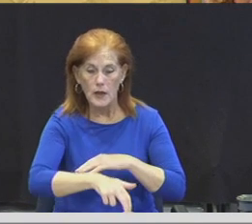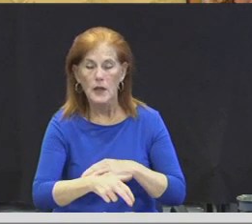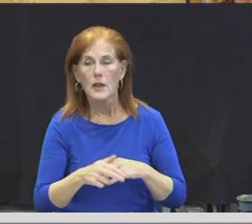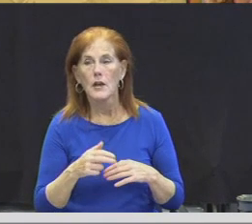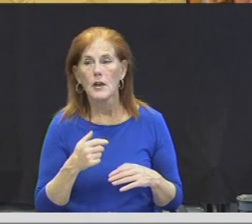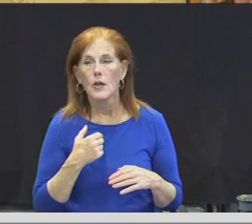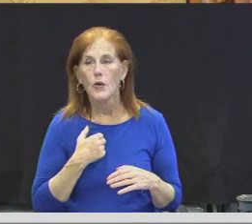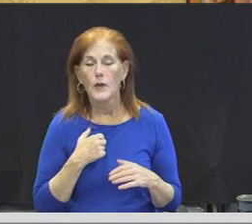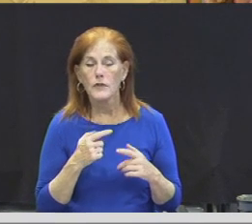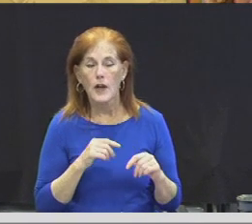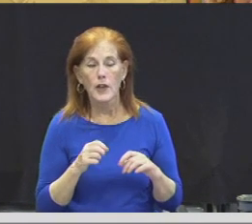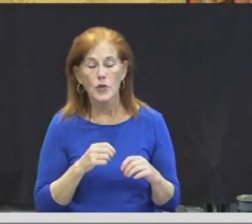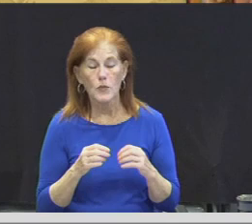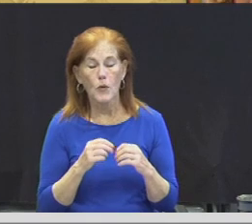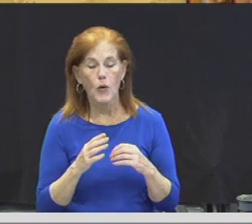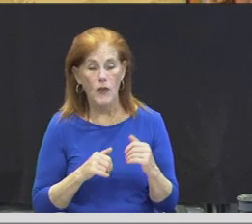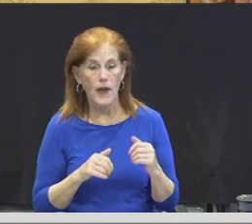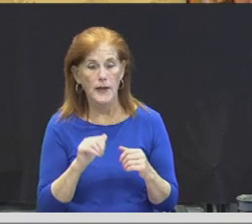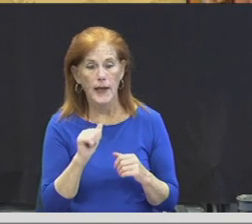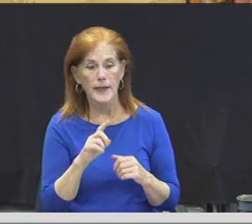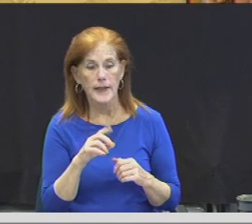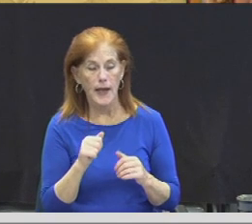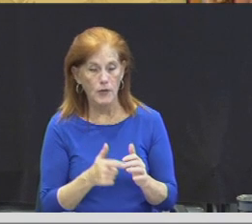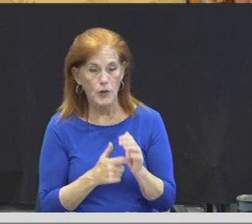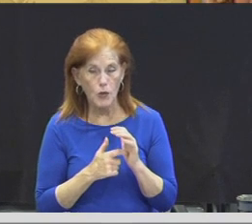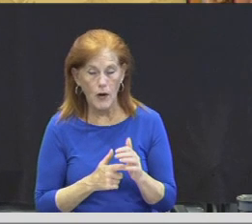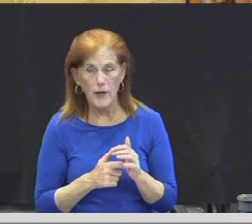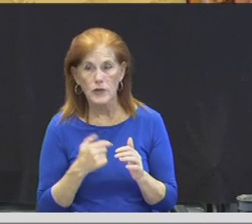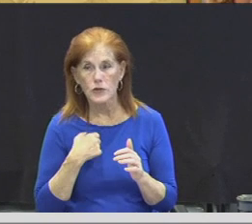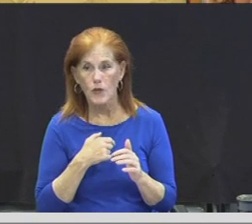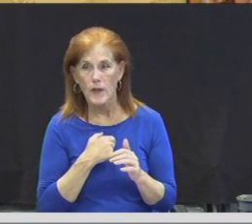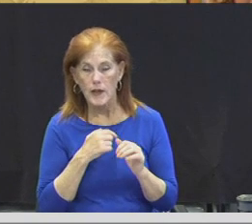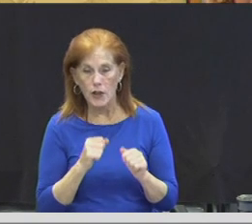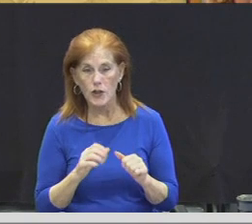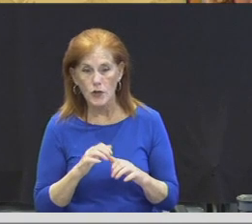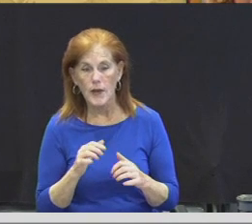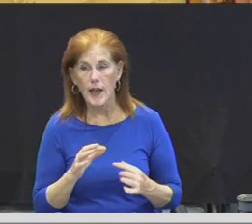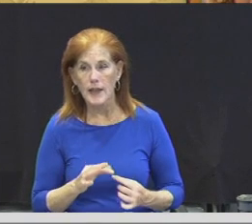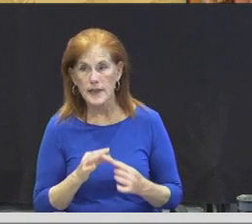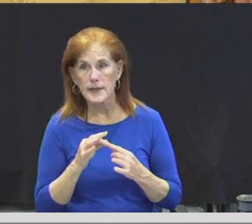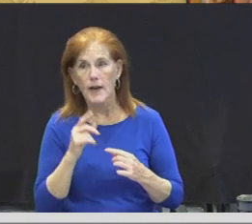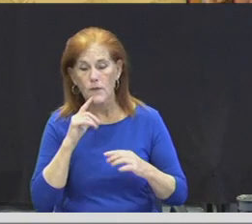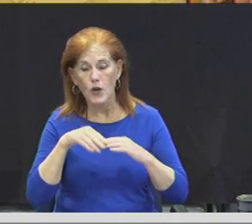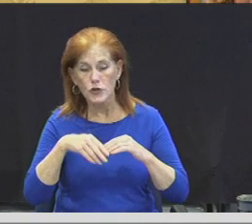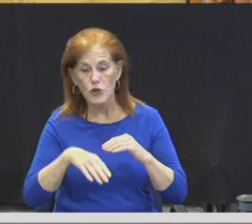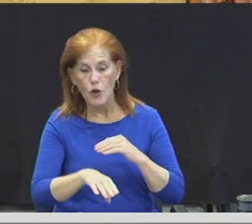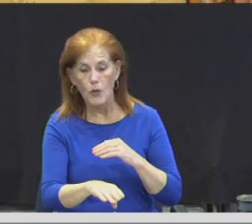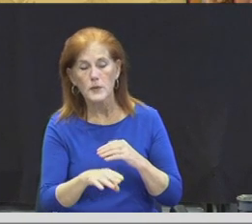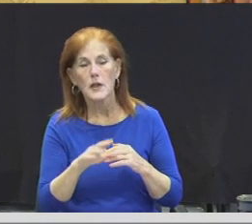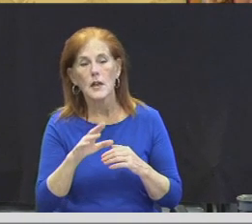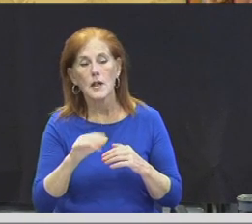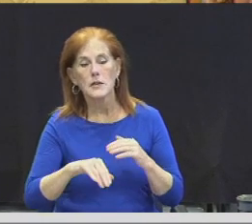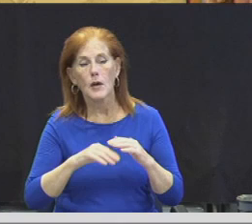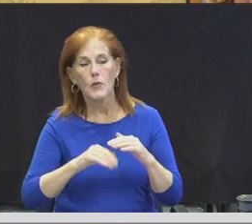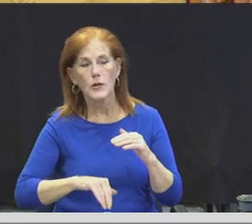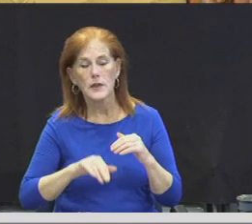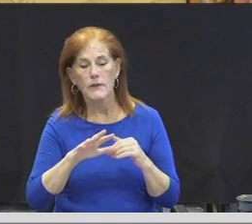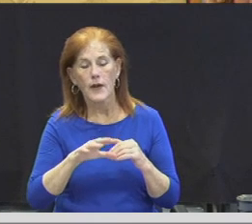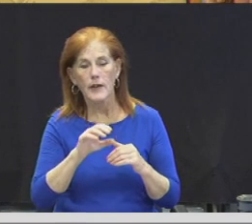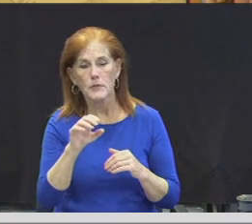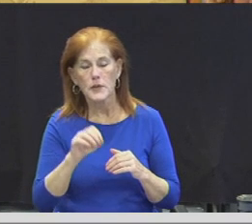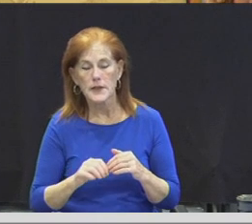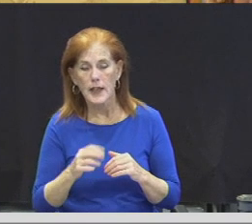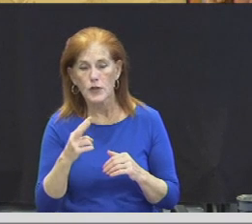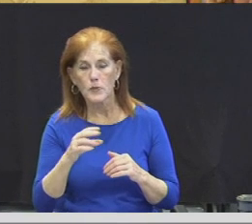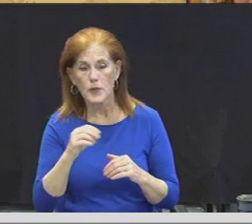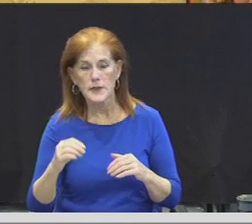above and beyond what's required in the ADA. So everything is, except where mandated by slopes, it's all under 5% lateral, 2% cross